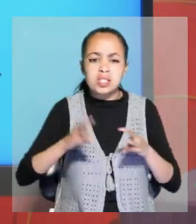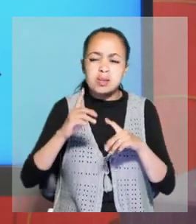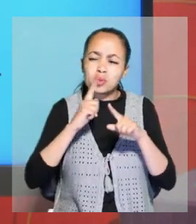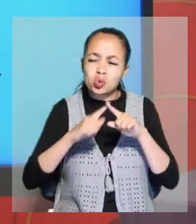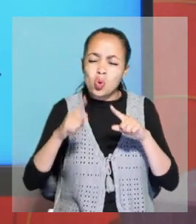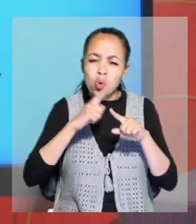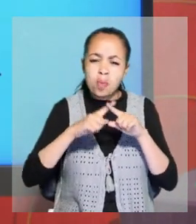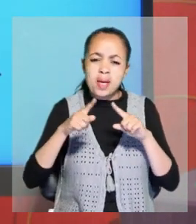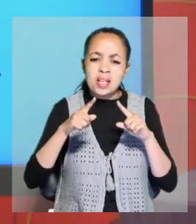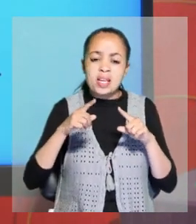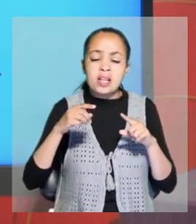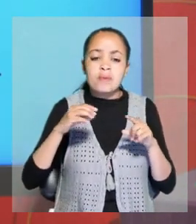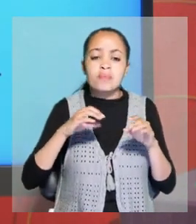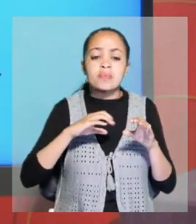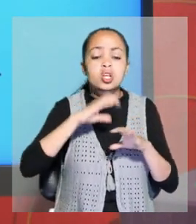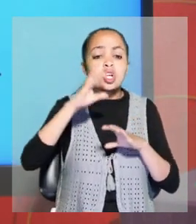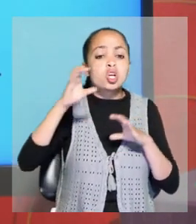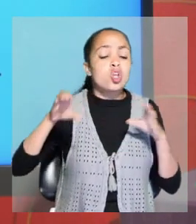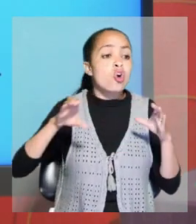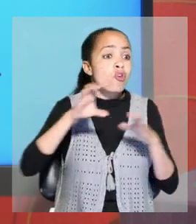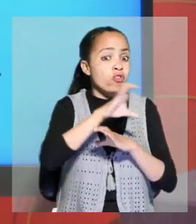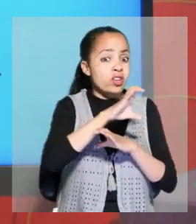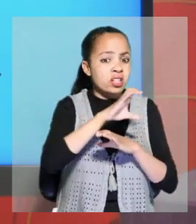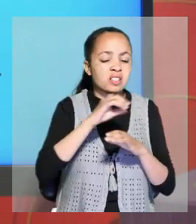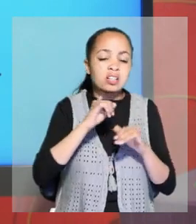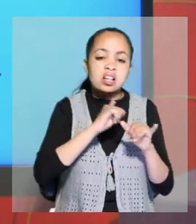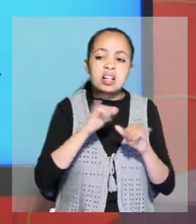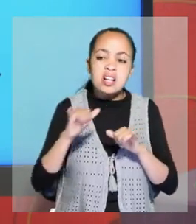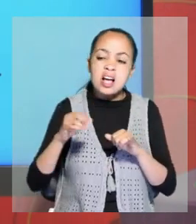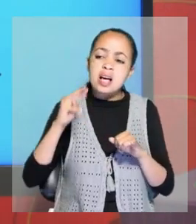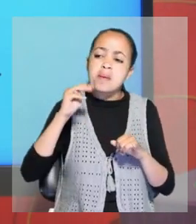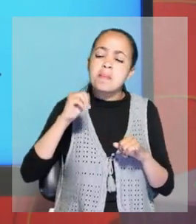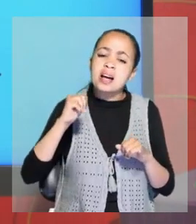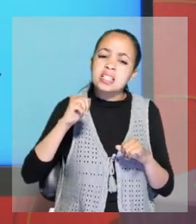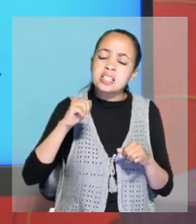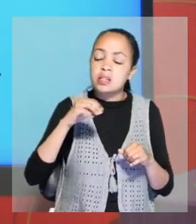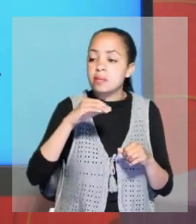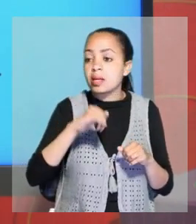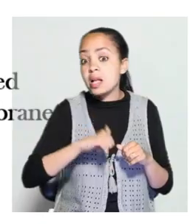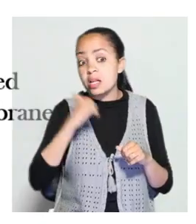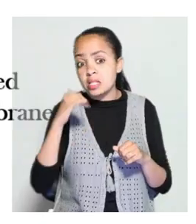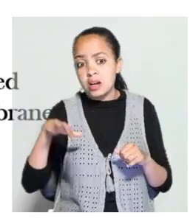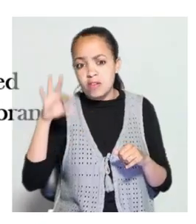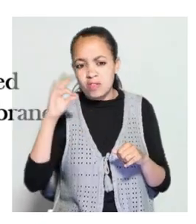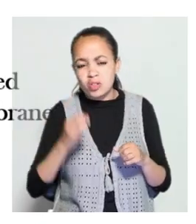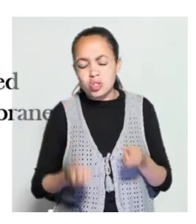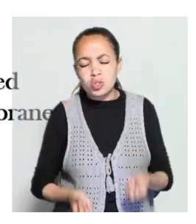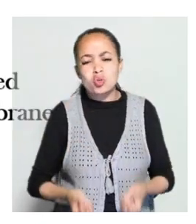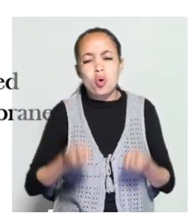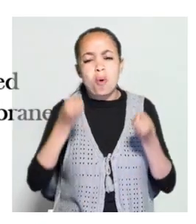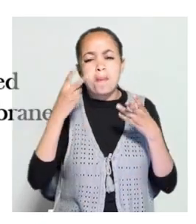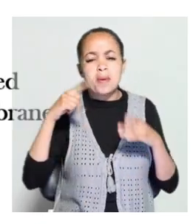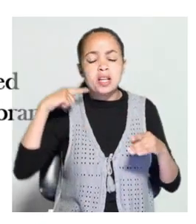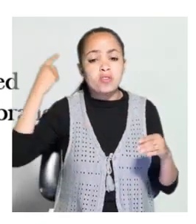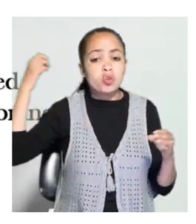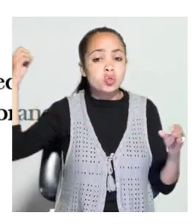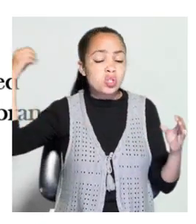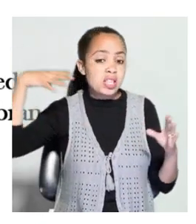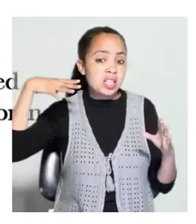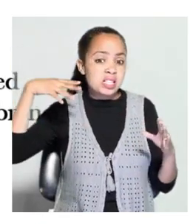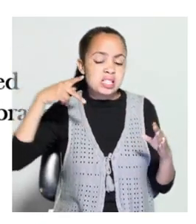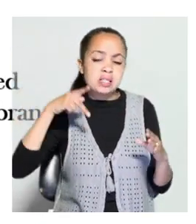chlorophyll molecules where cofactor just like magnesium in the is found. There are so many photosensitive